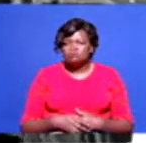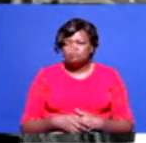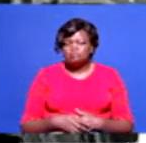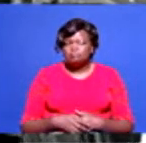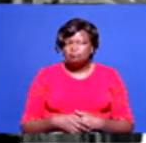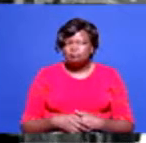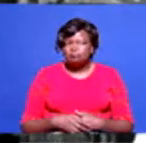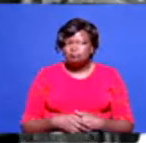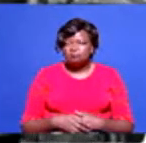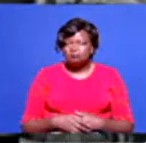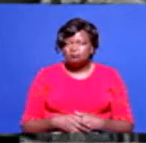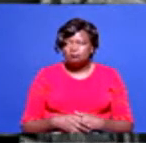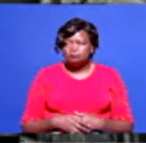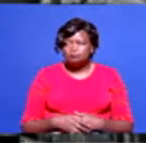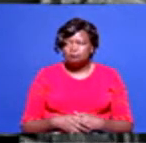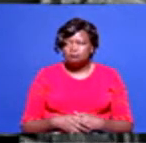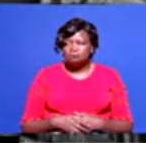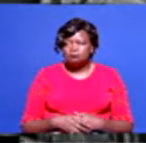KBC Channel 1.